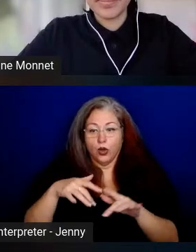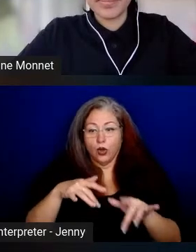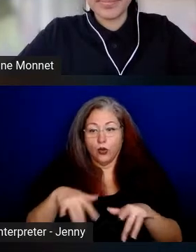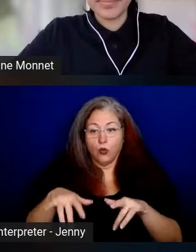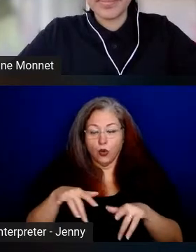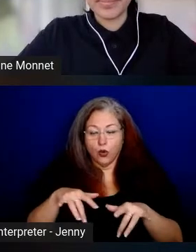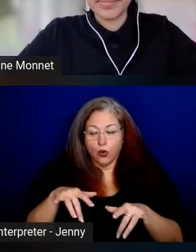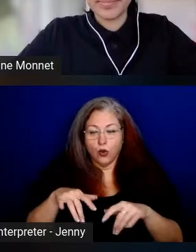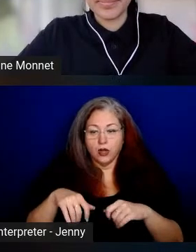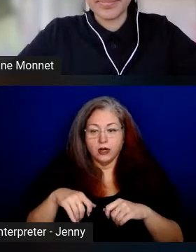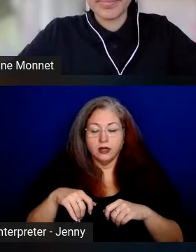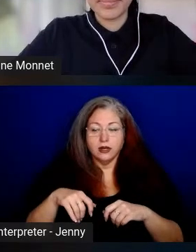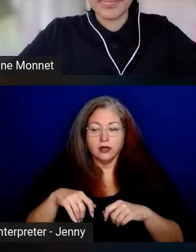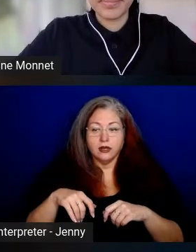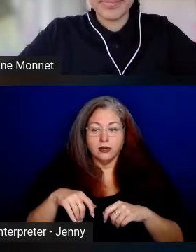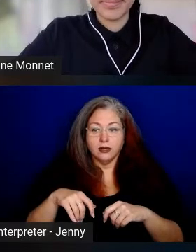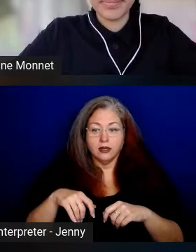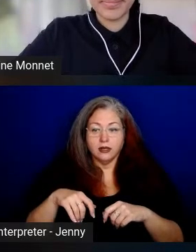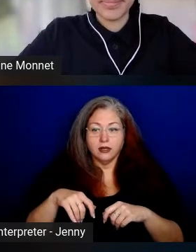in